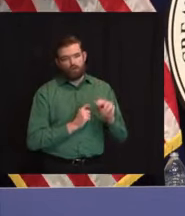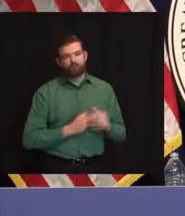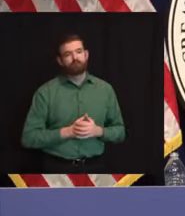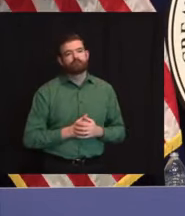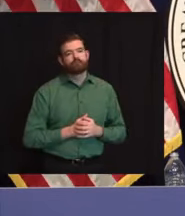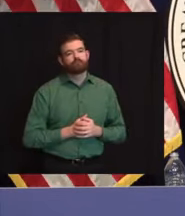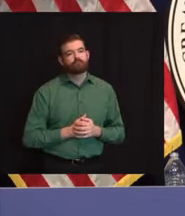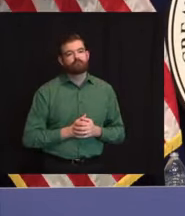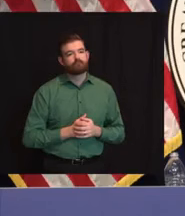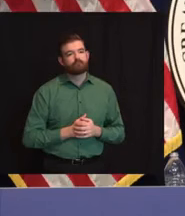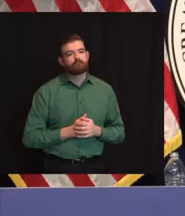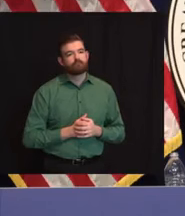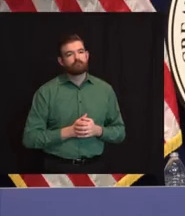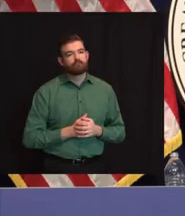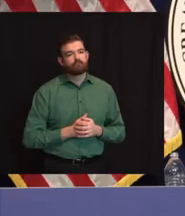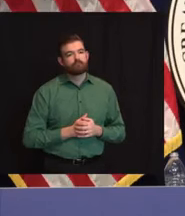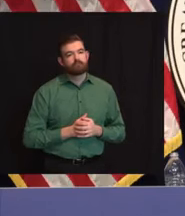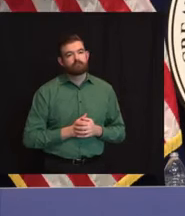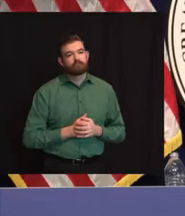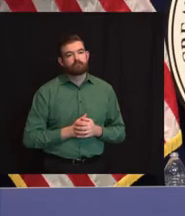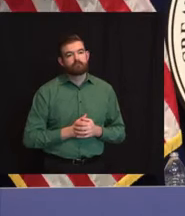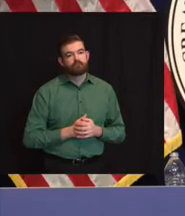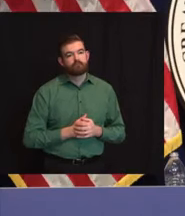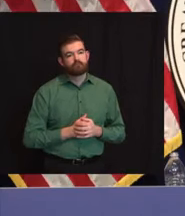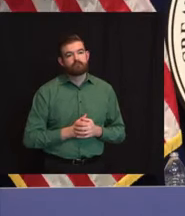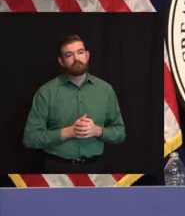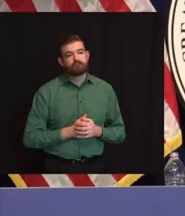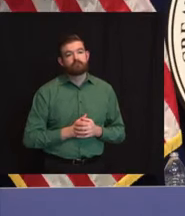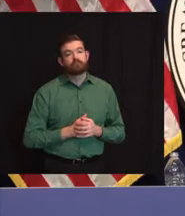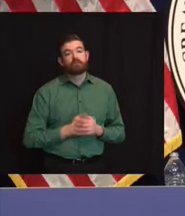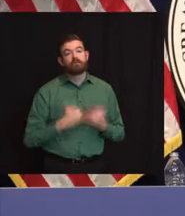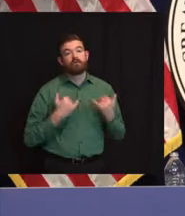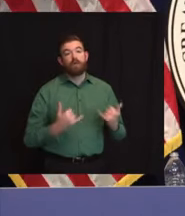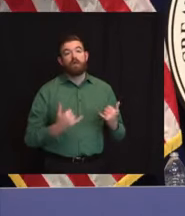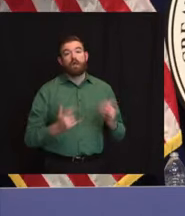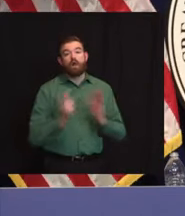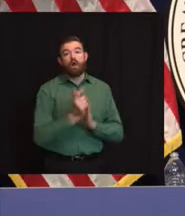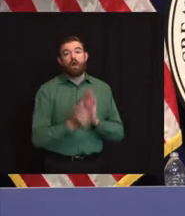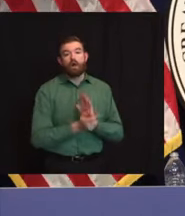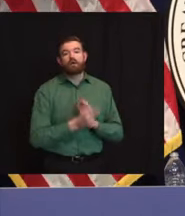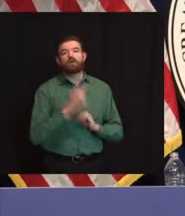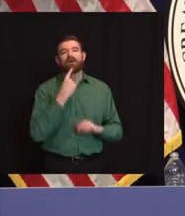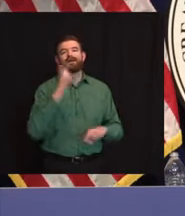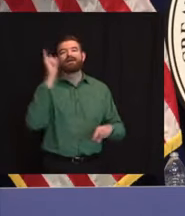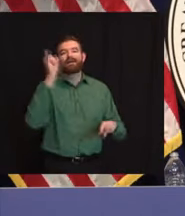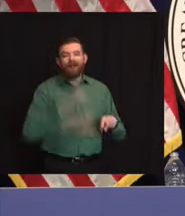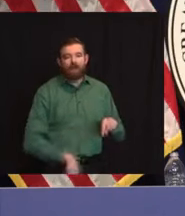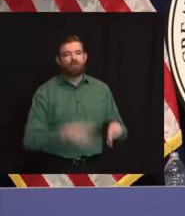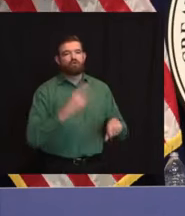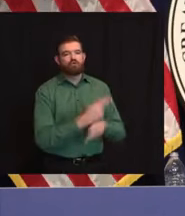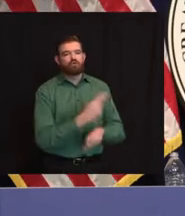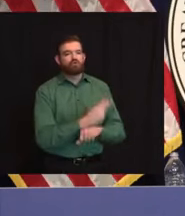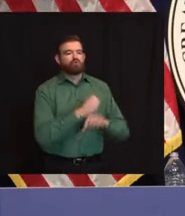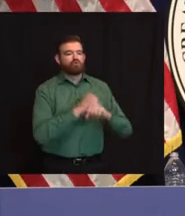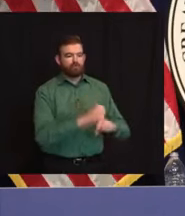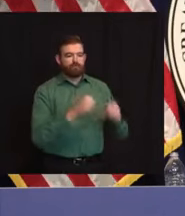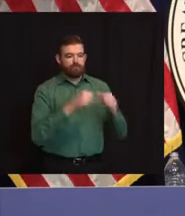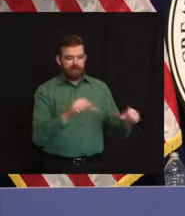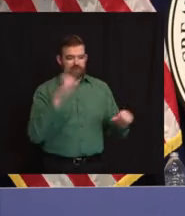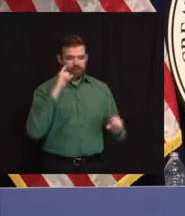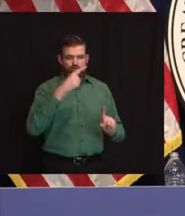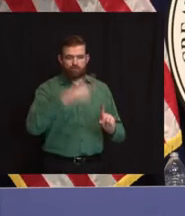to cover rent, so this removes that statutory bar. It does prevent them, if they take it, if they accept a security deposit, from seeking